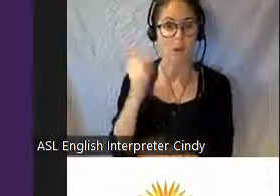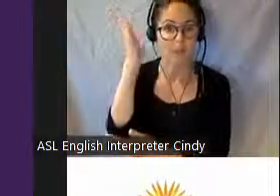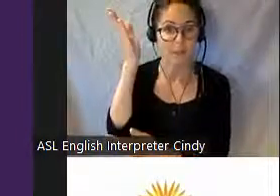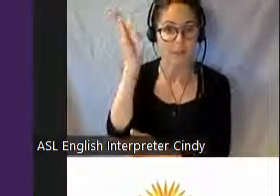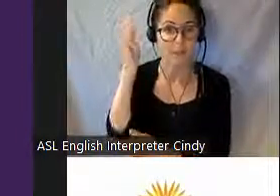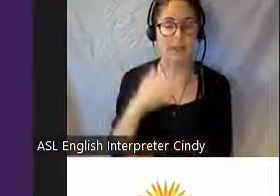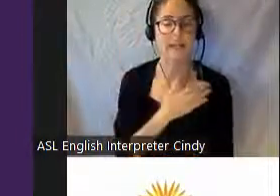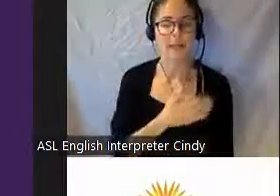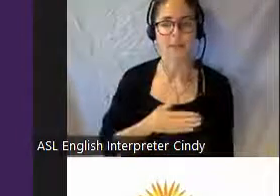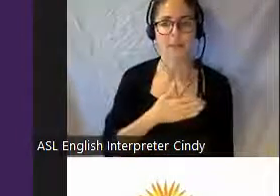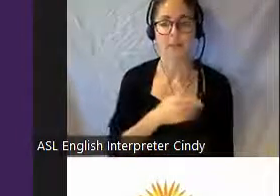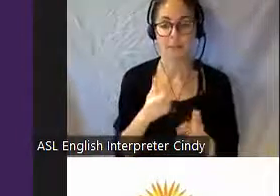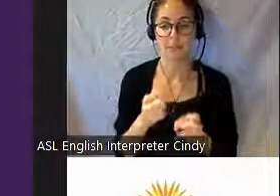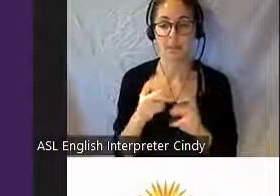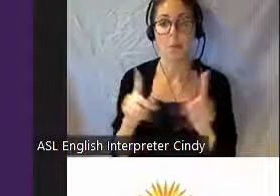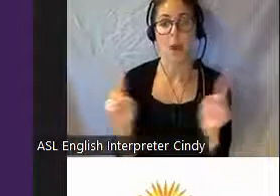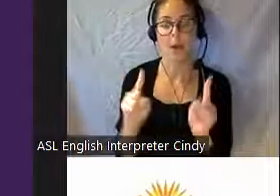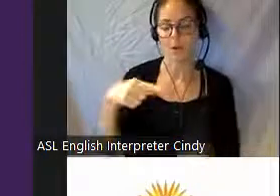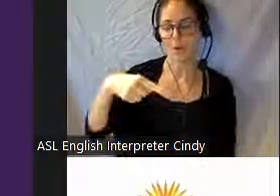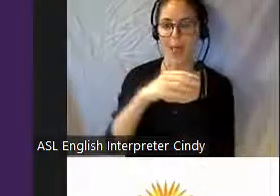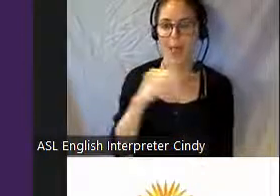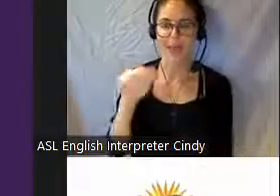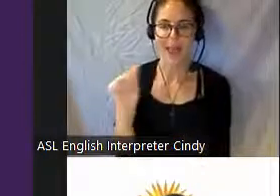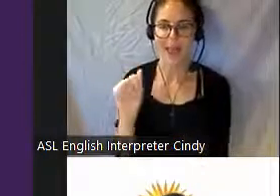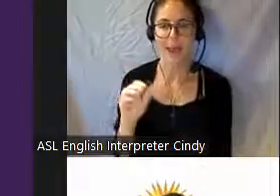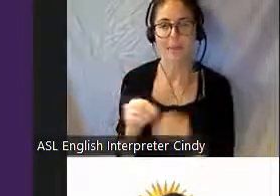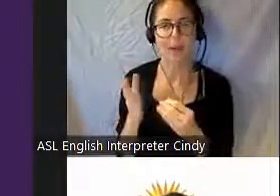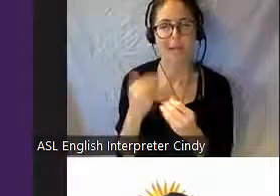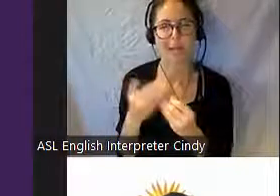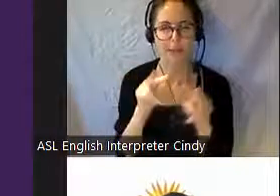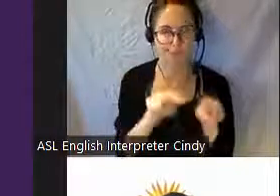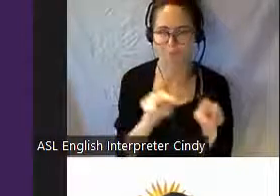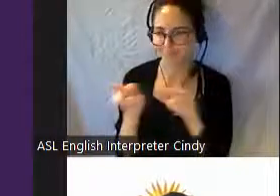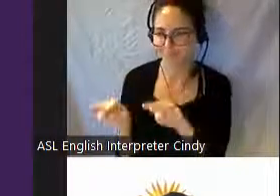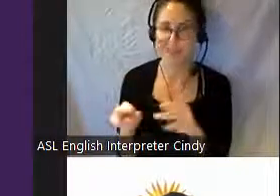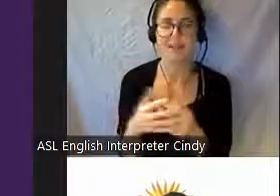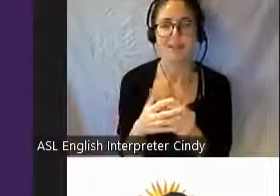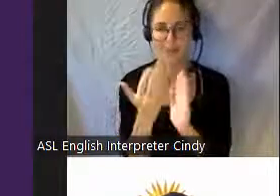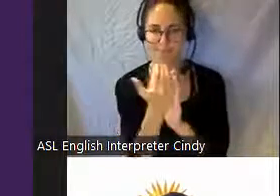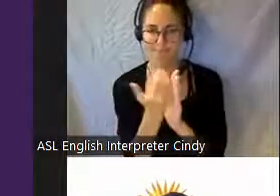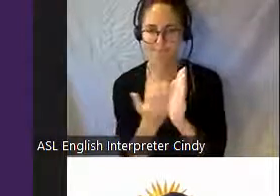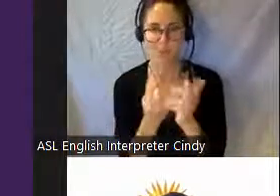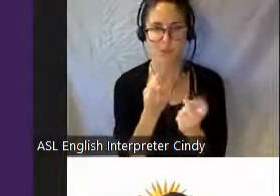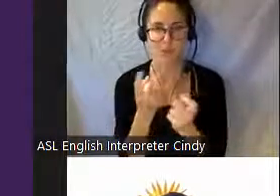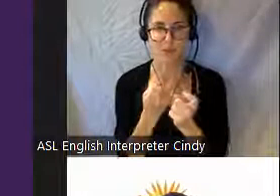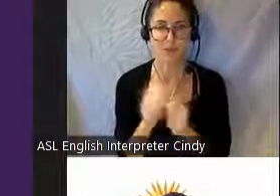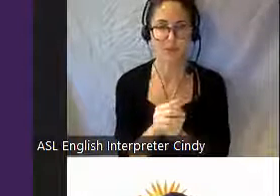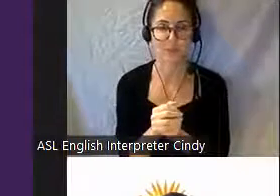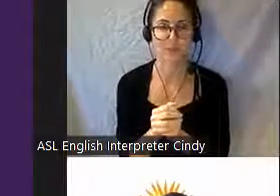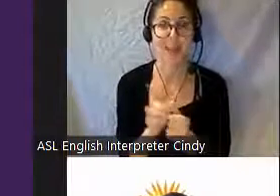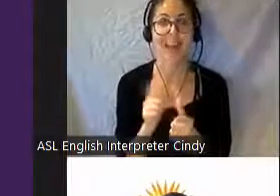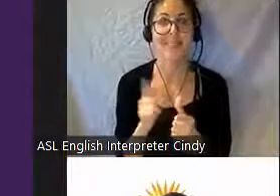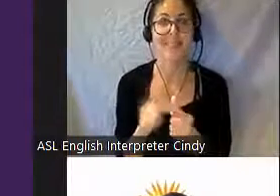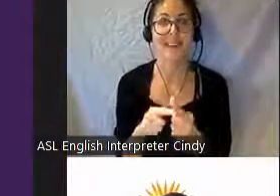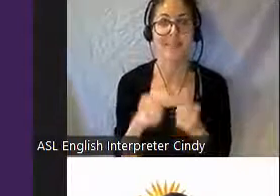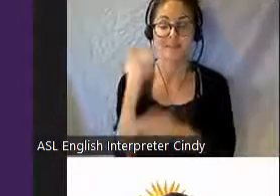please post that in the question and answer box. It makes it easier for us to make sure we don't miss your question. And we will get to that at the end